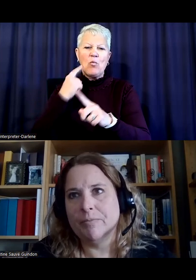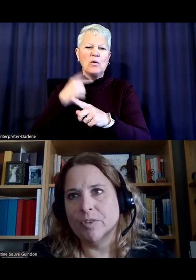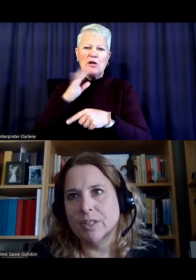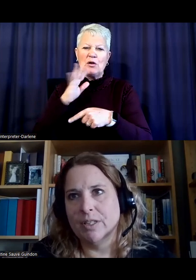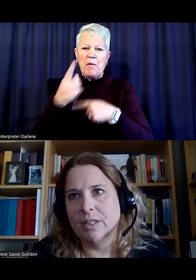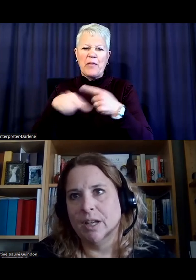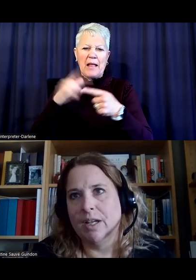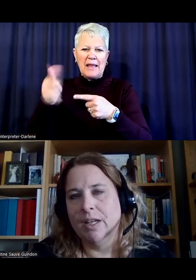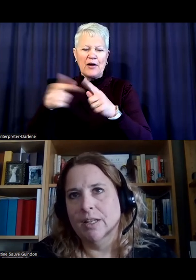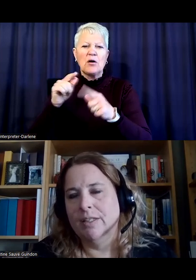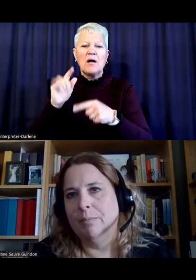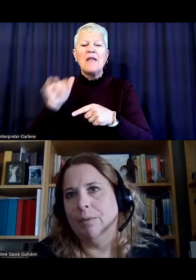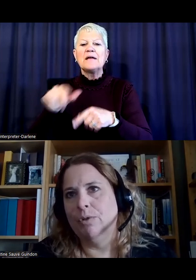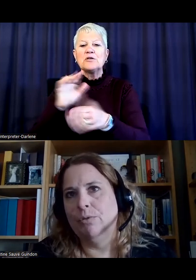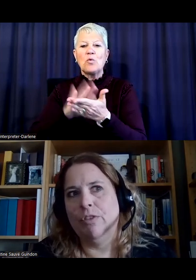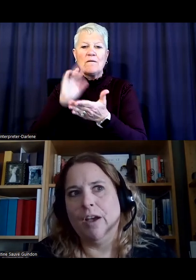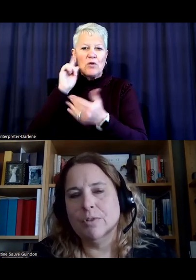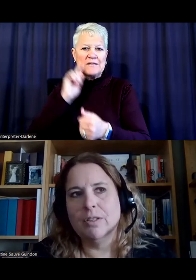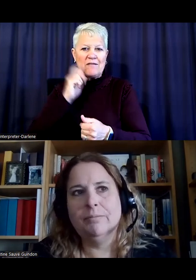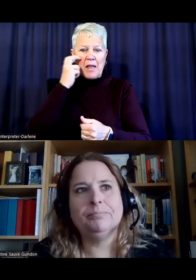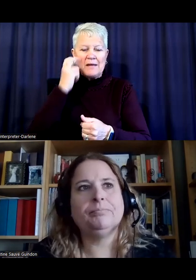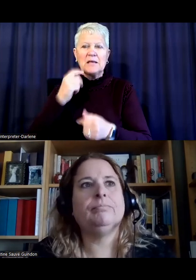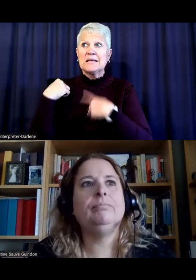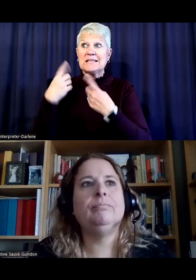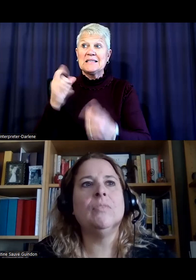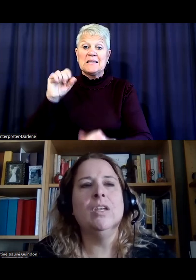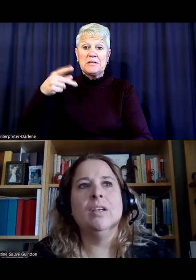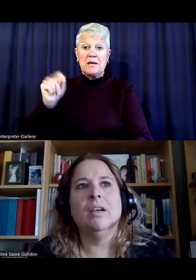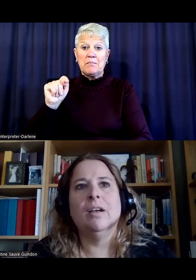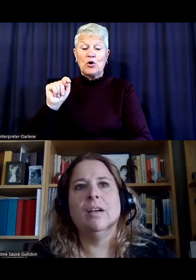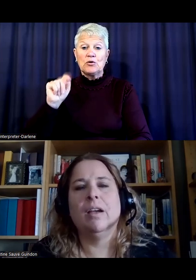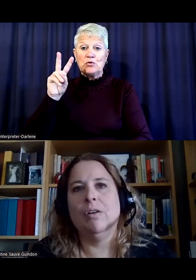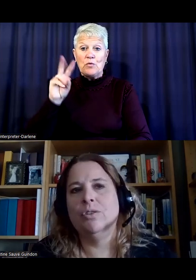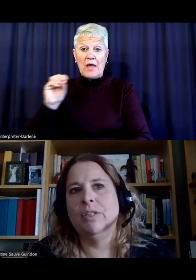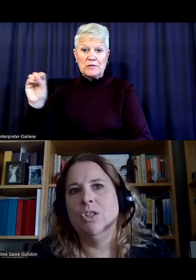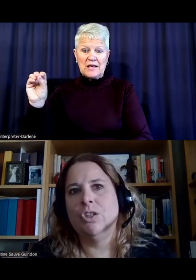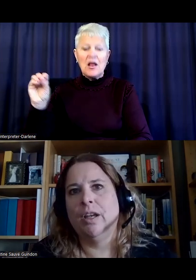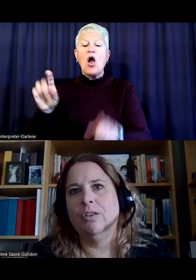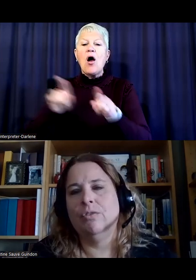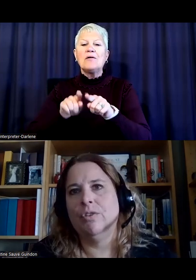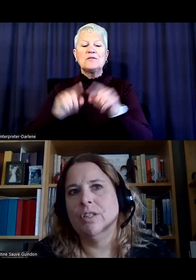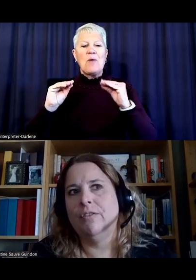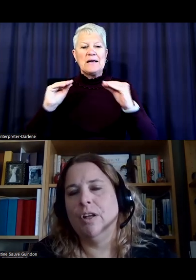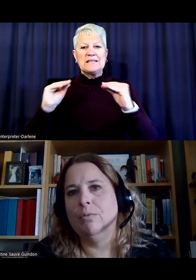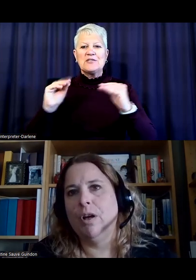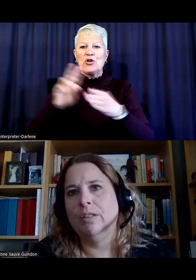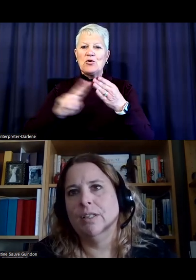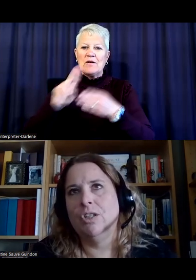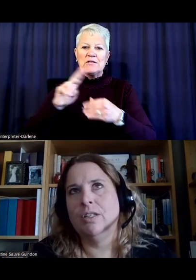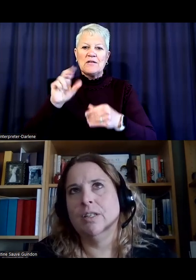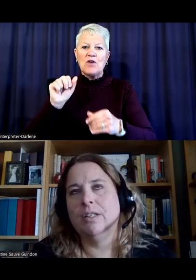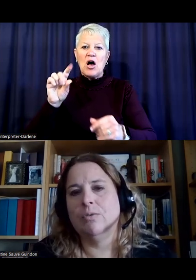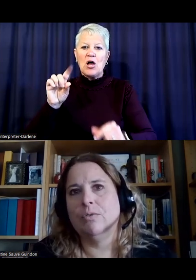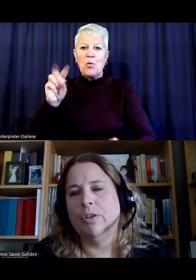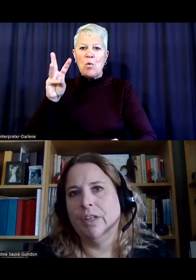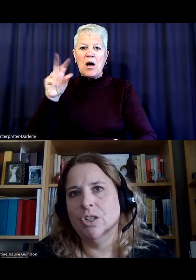deafblind since September 2000. I also teach at University of Ottawa to teach